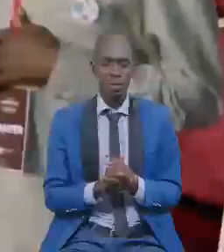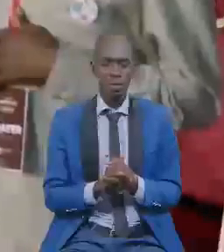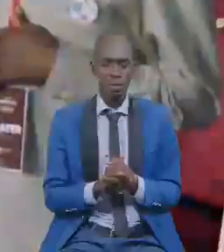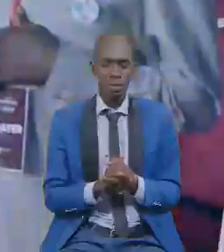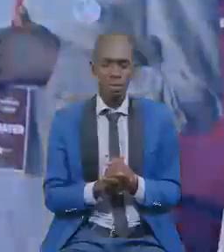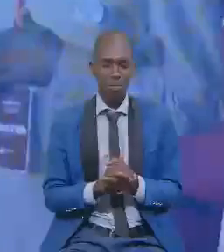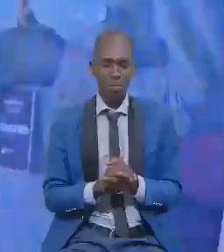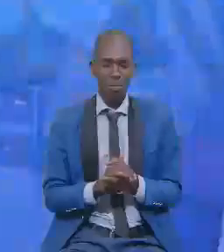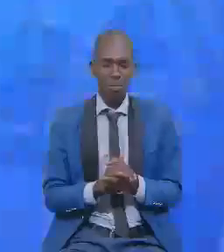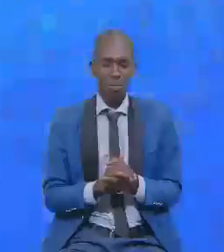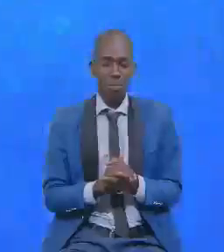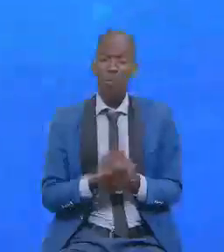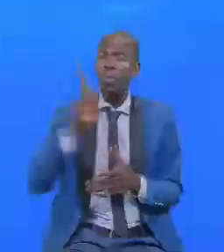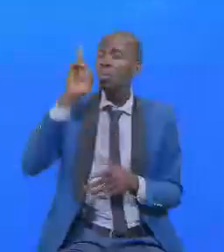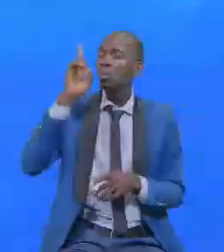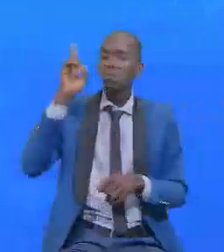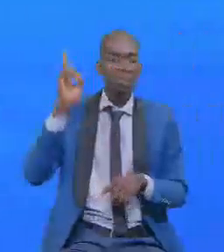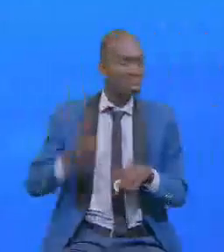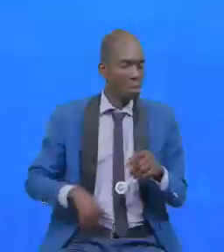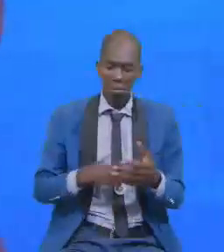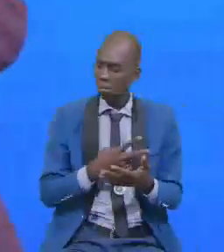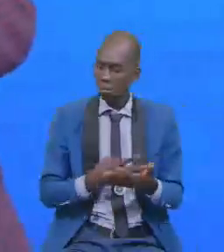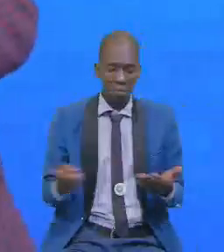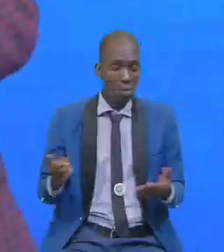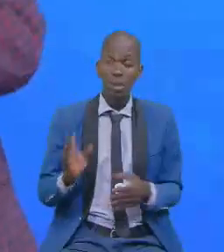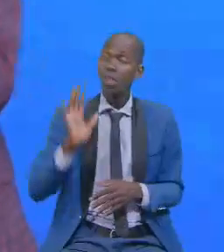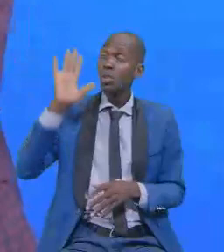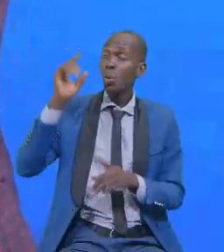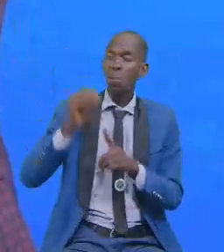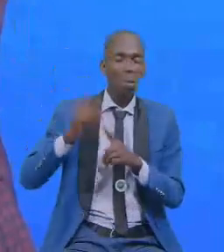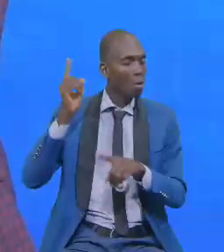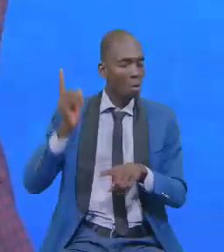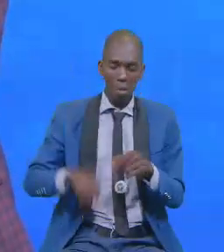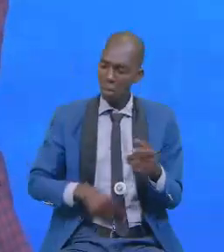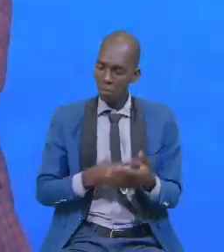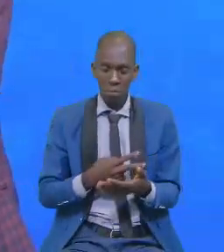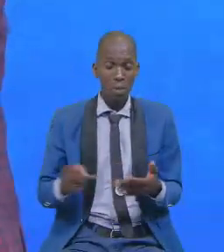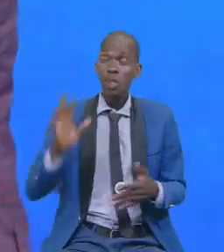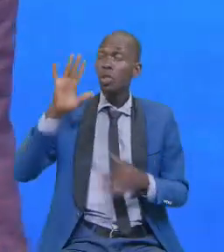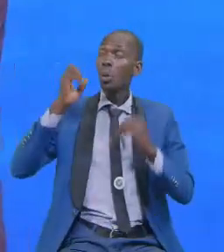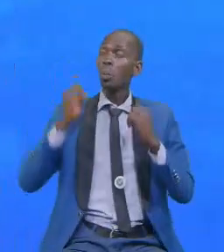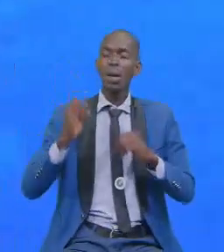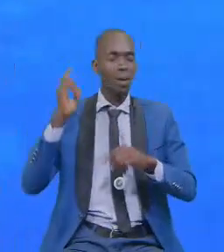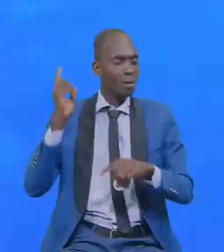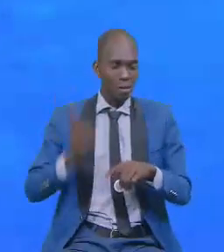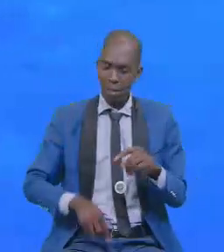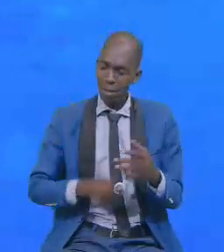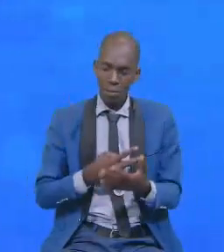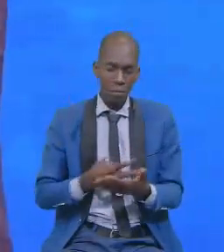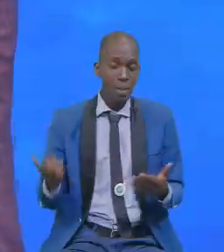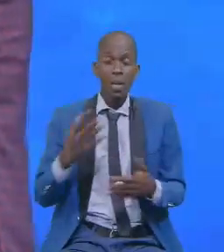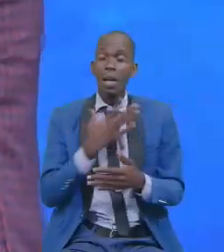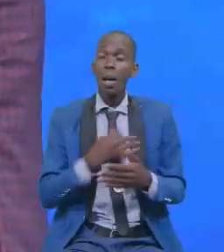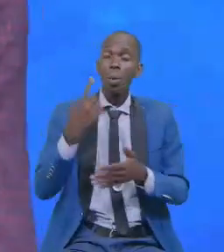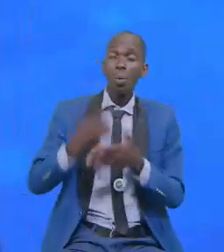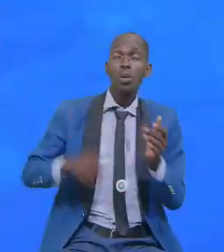You cannot fail. Your word cannot fail. Your power cannot fail. And what you said